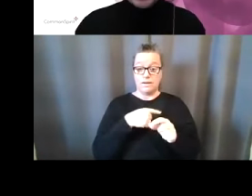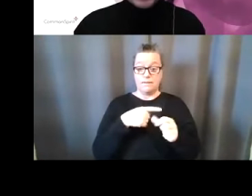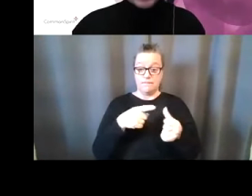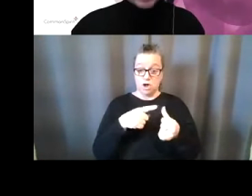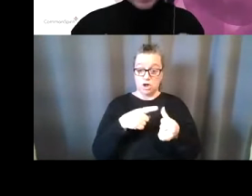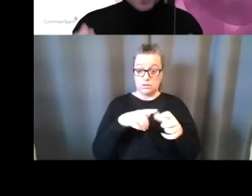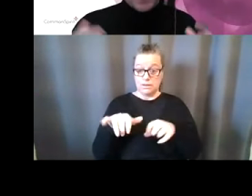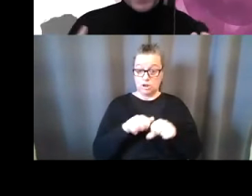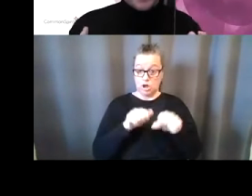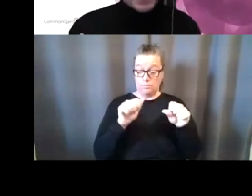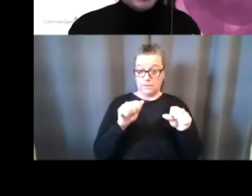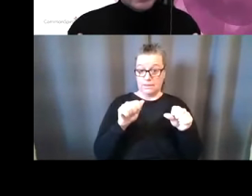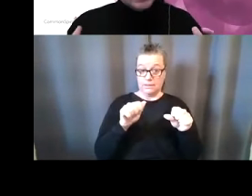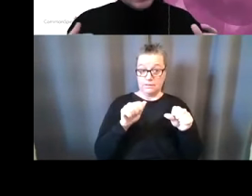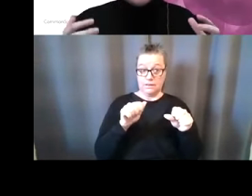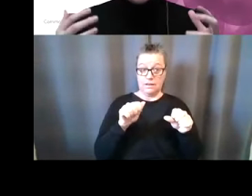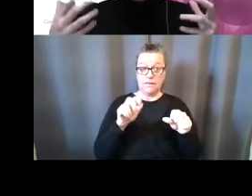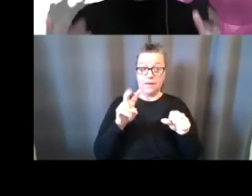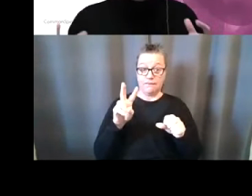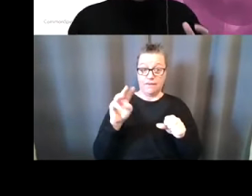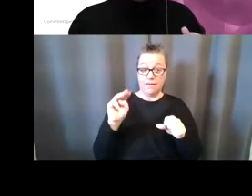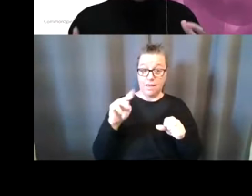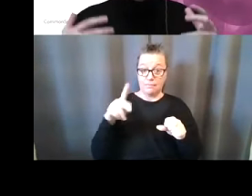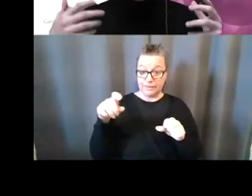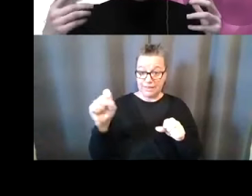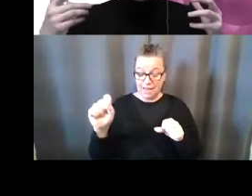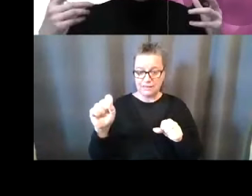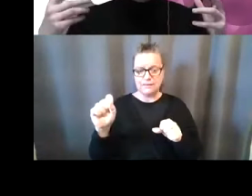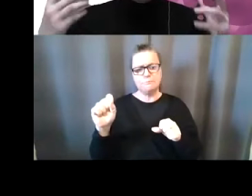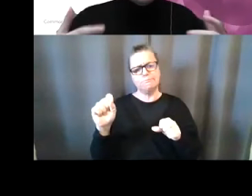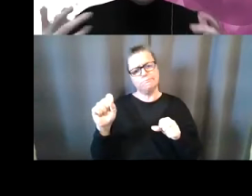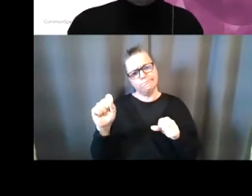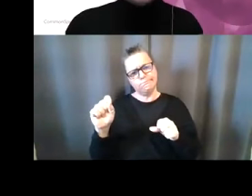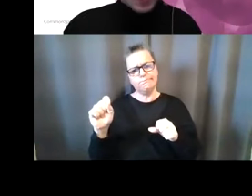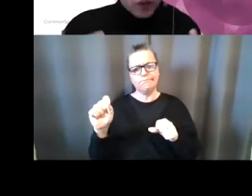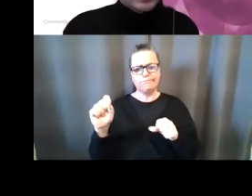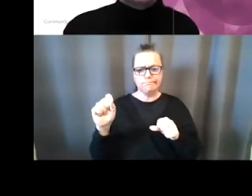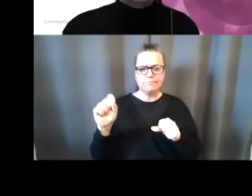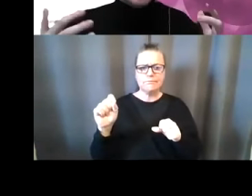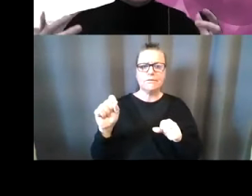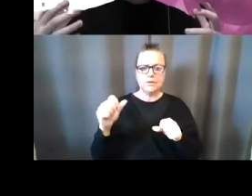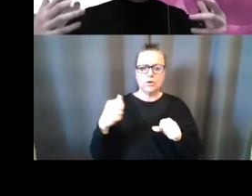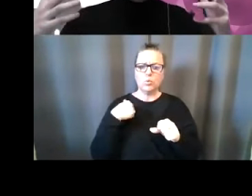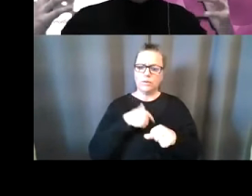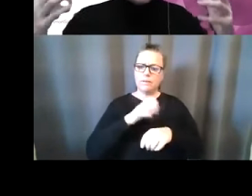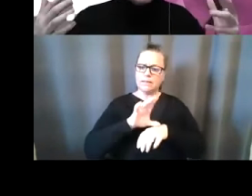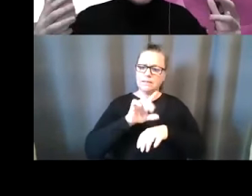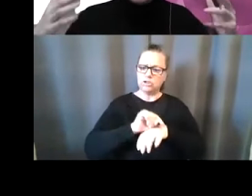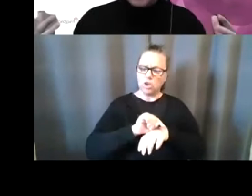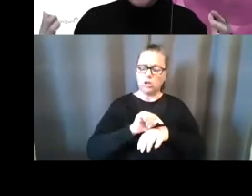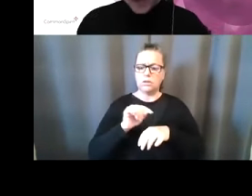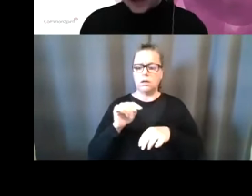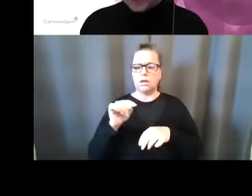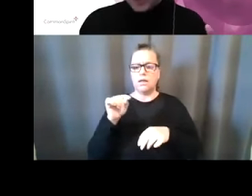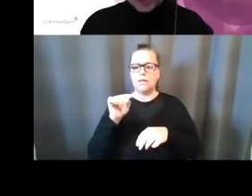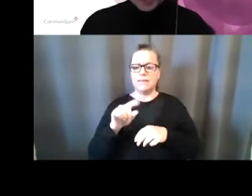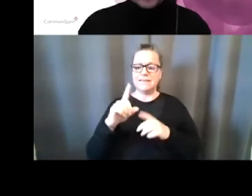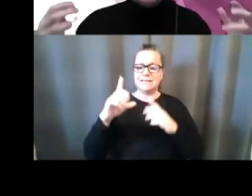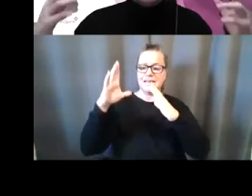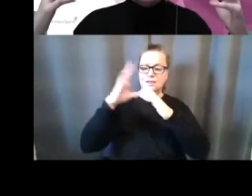Virginia Mason, the VMPS, it's been we've been consulted and told that, this is a